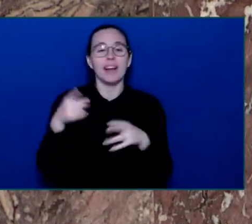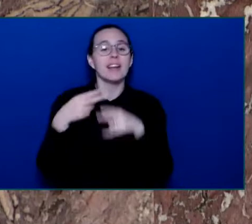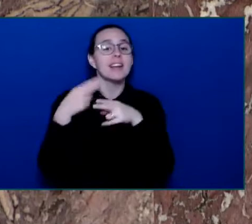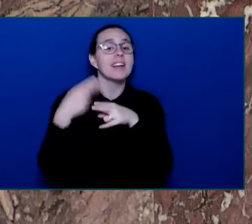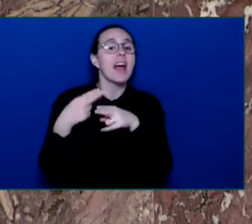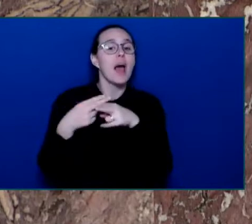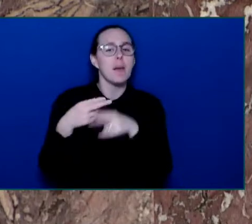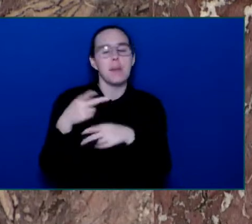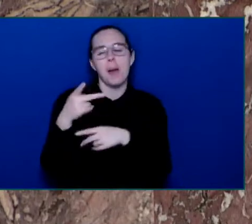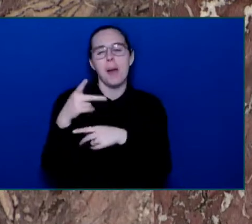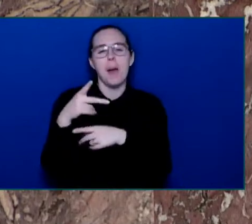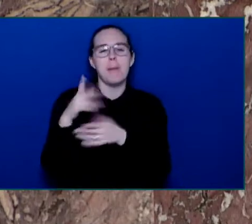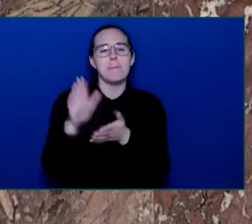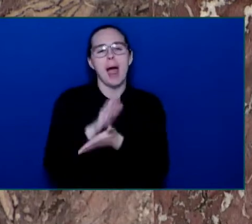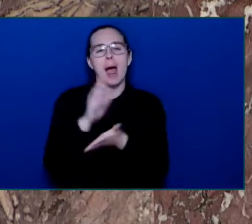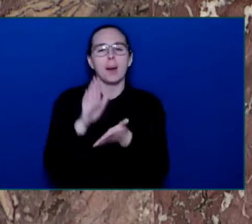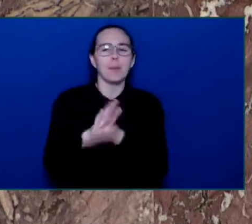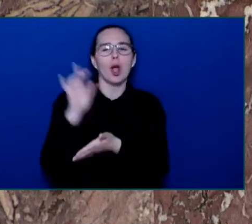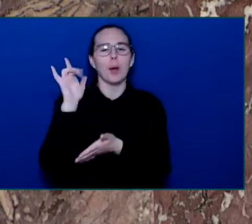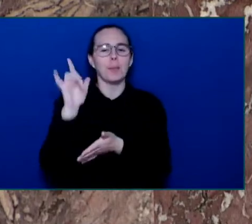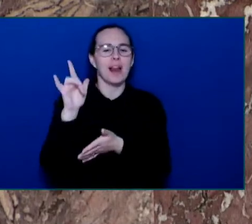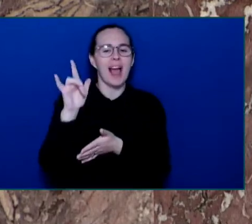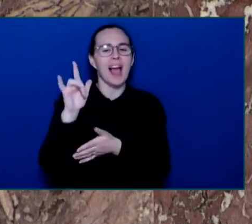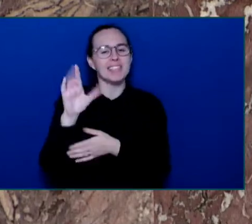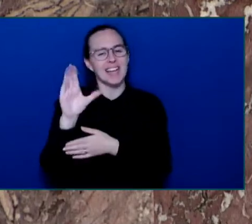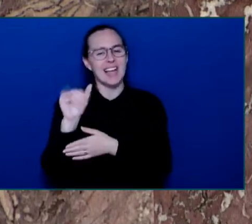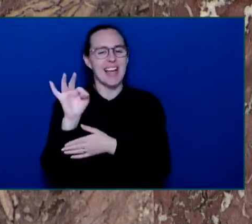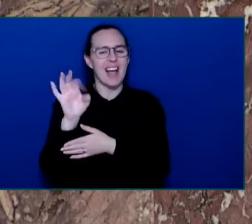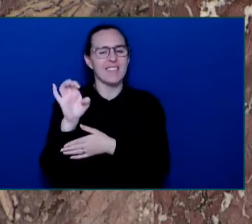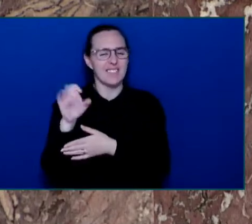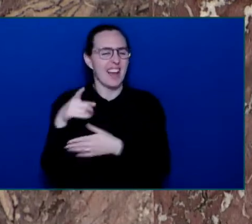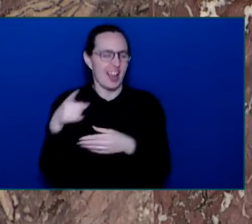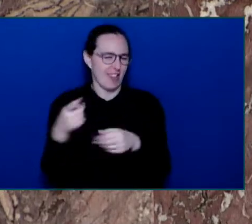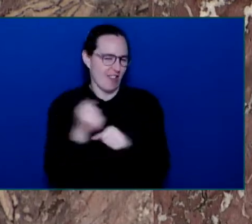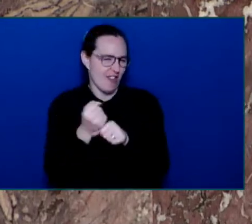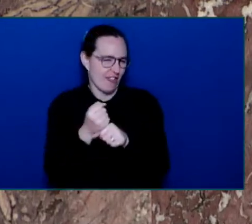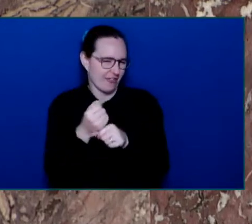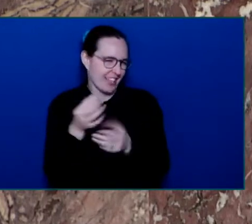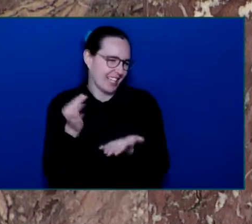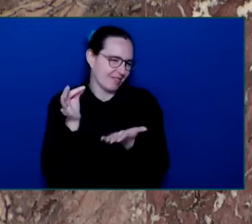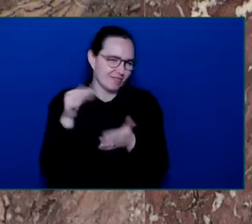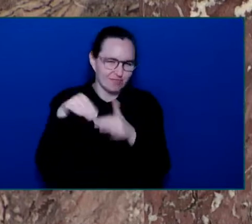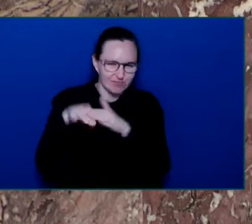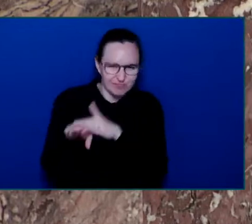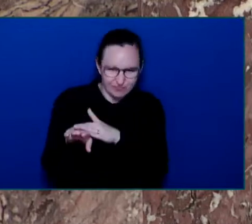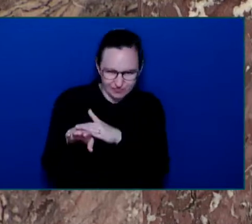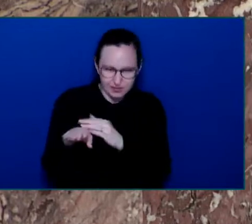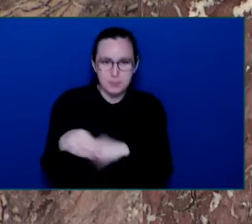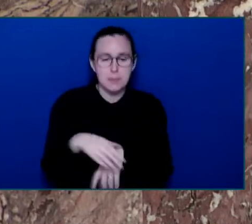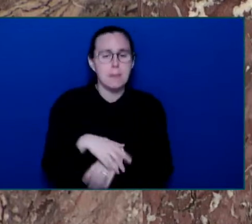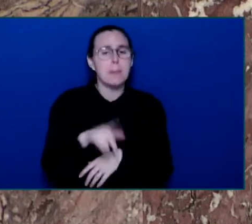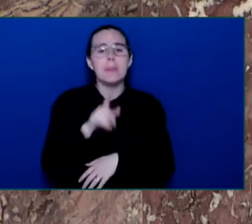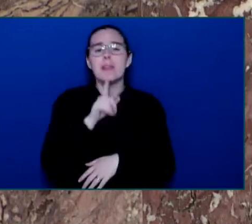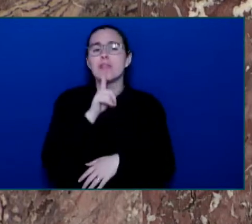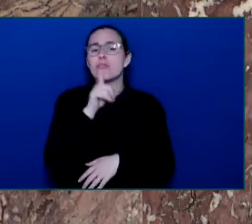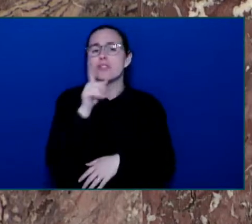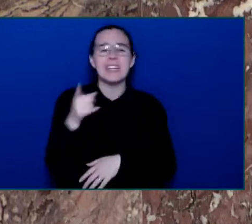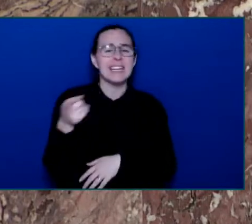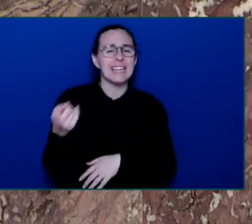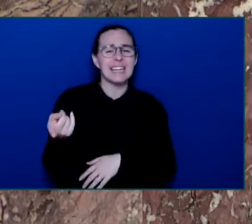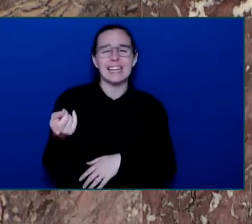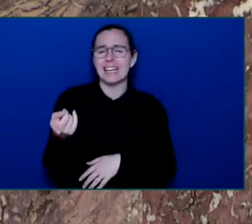just another addition to one of Canada's major airports. It is a groundbreaking initiative that deserves recognition